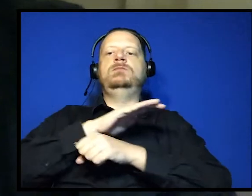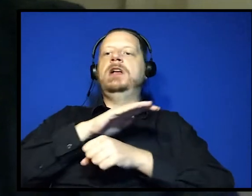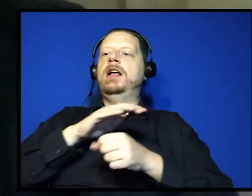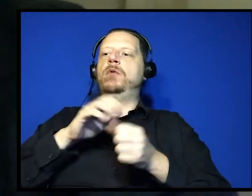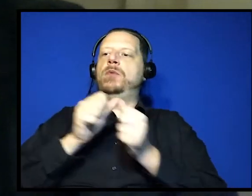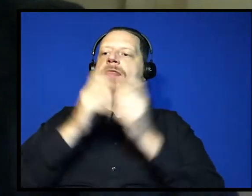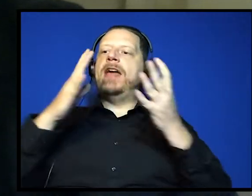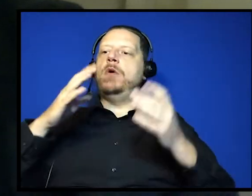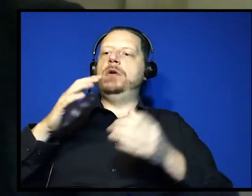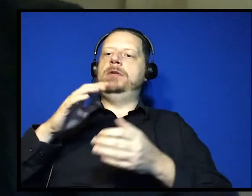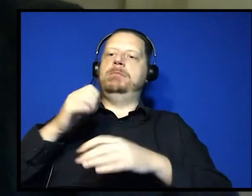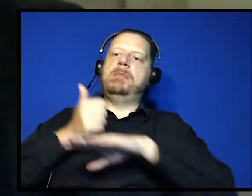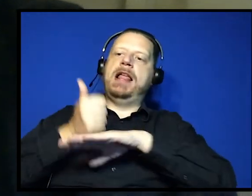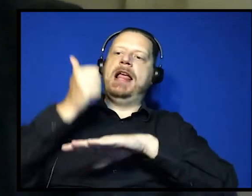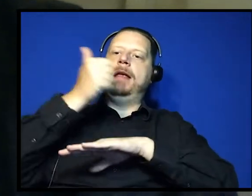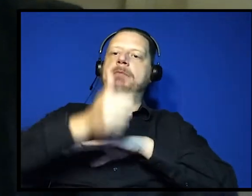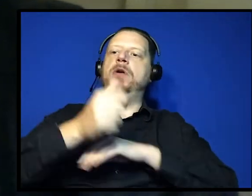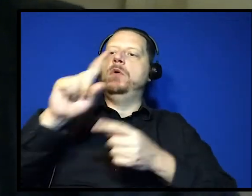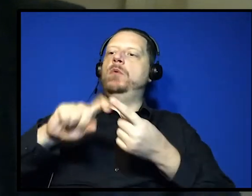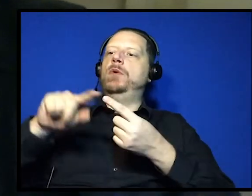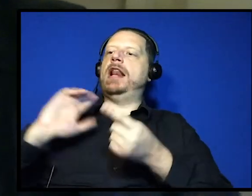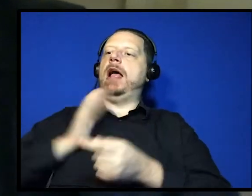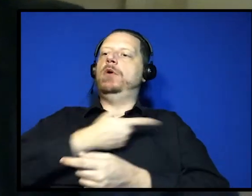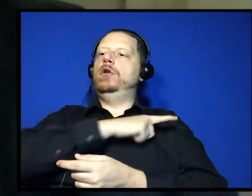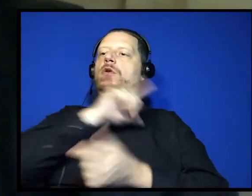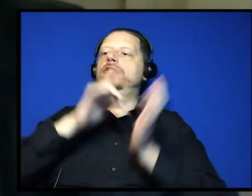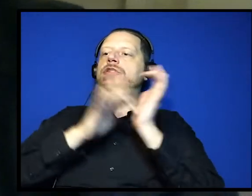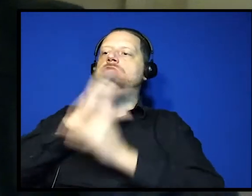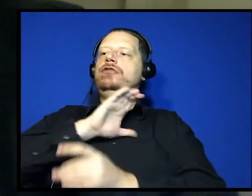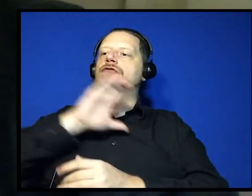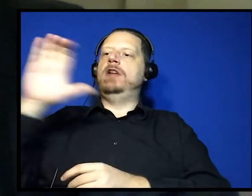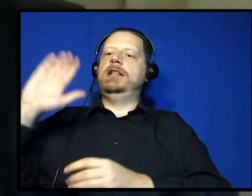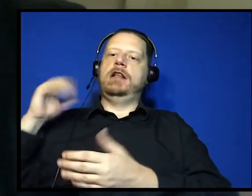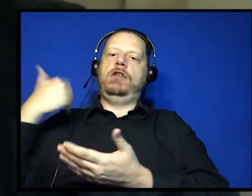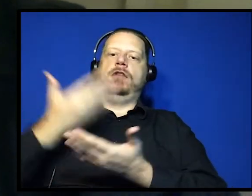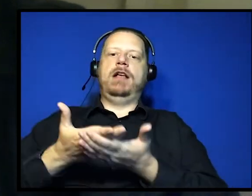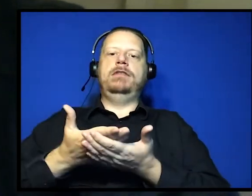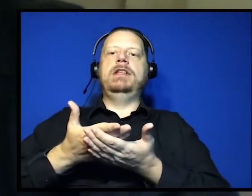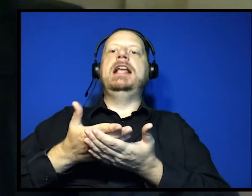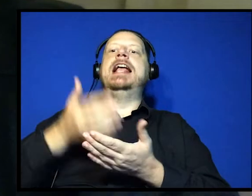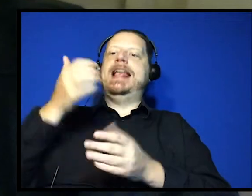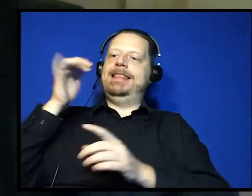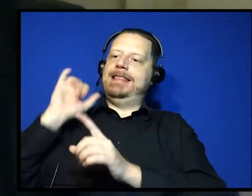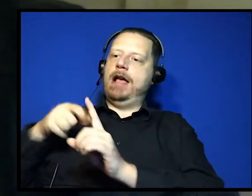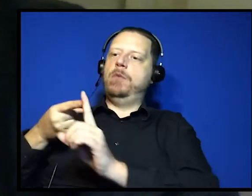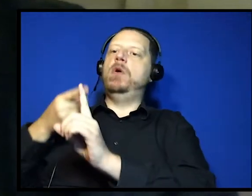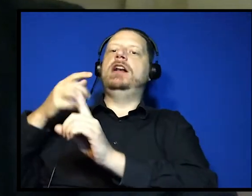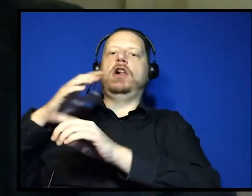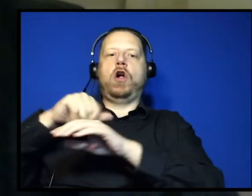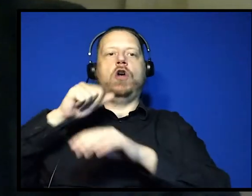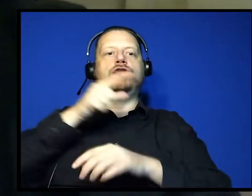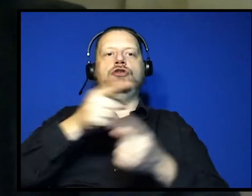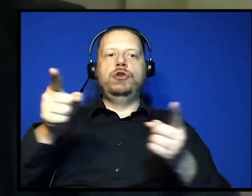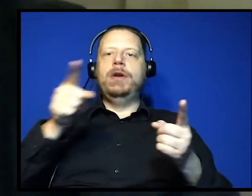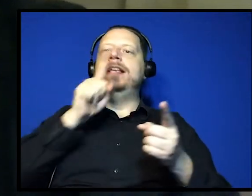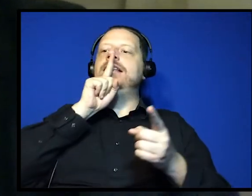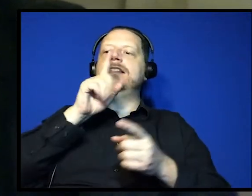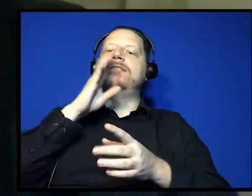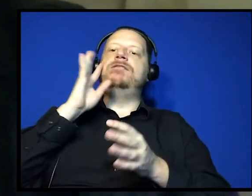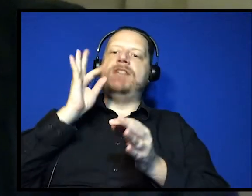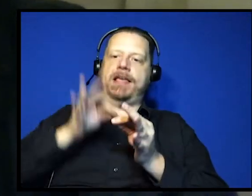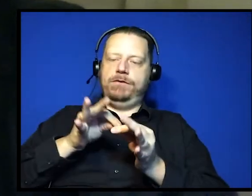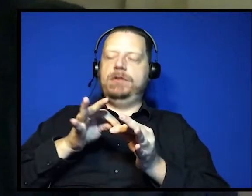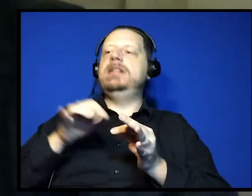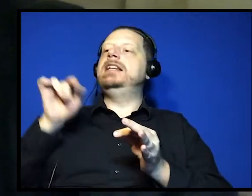of our Lord Jesus Christ. The one who calls you is faithful, and he will